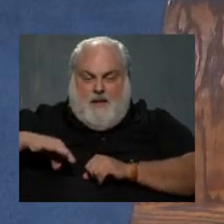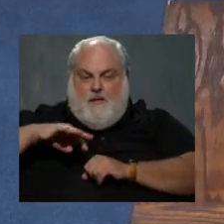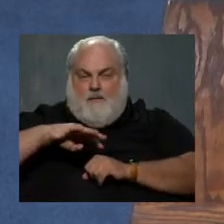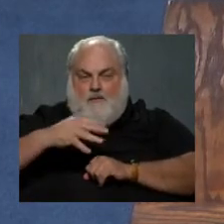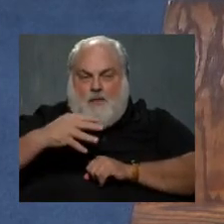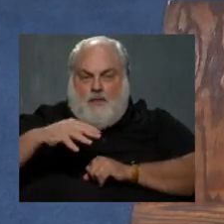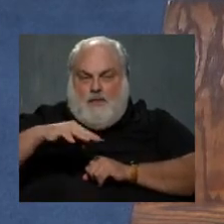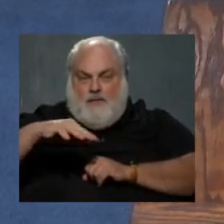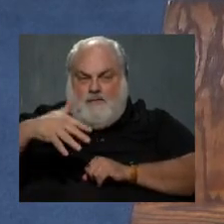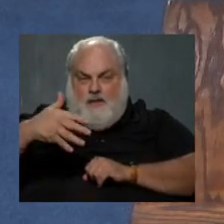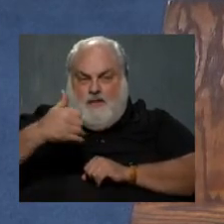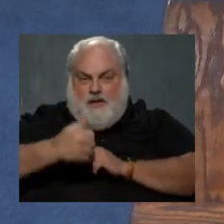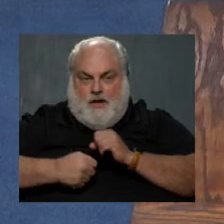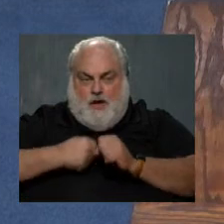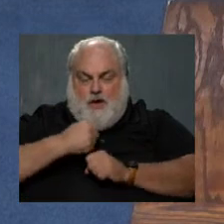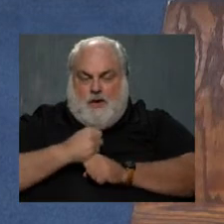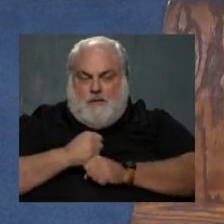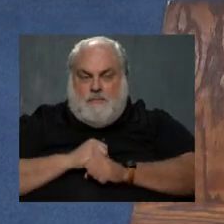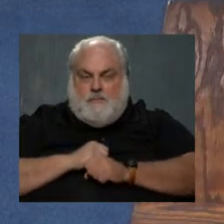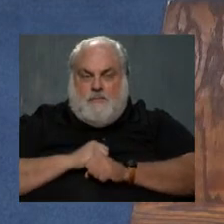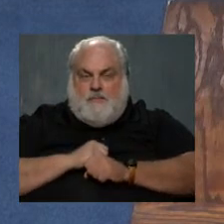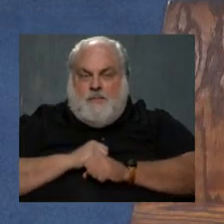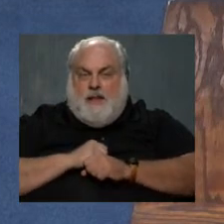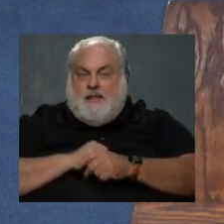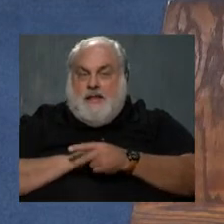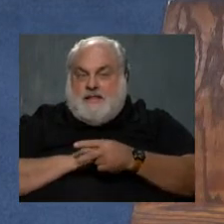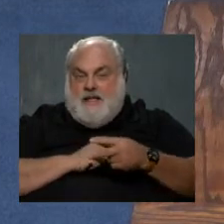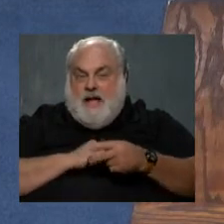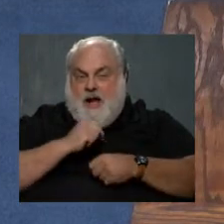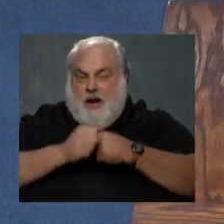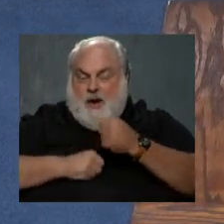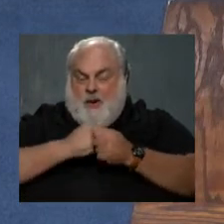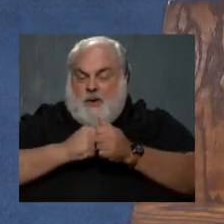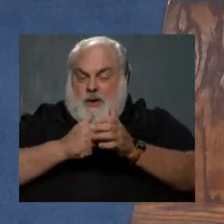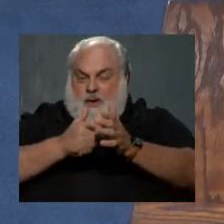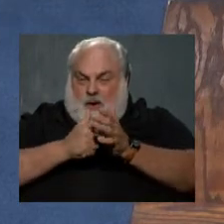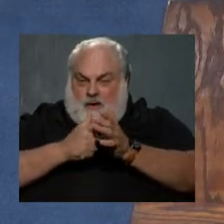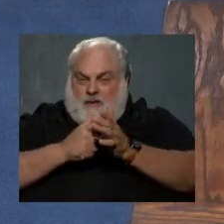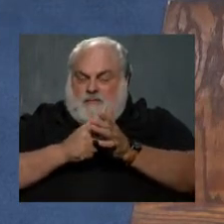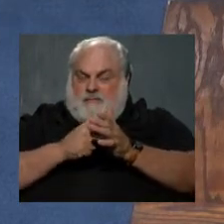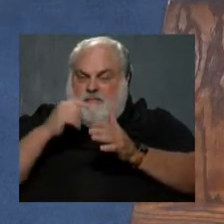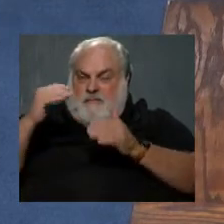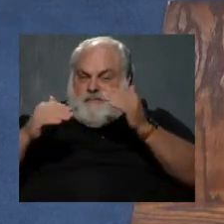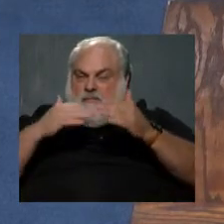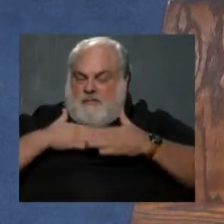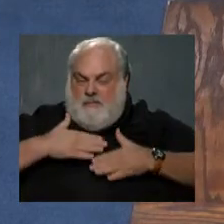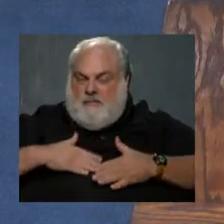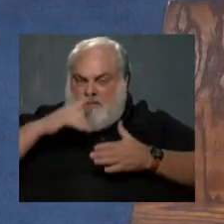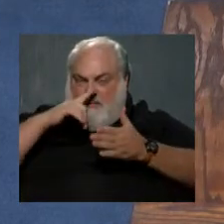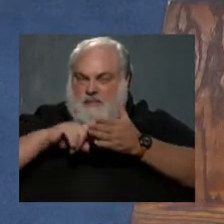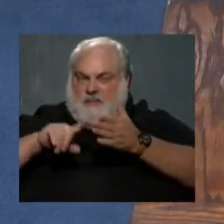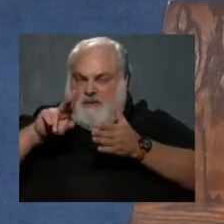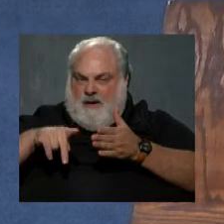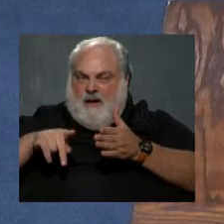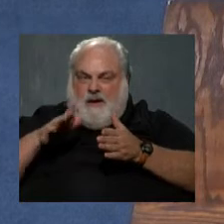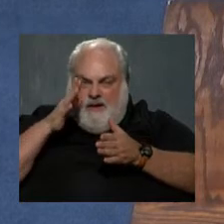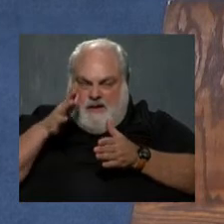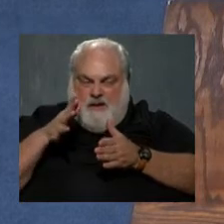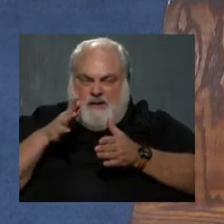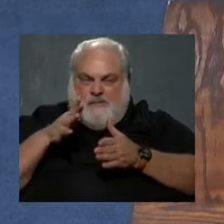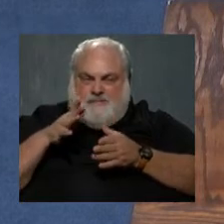and five. Year two, we will continue the requirement of the adult physical, but we're also